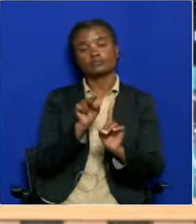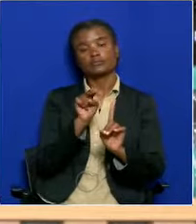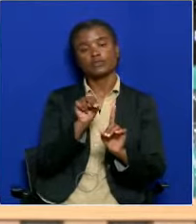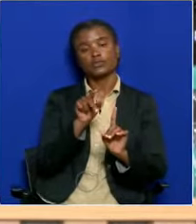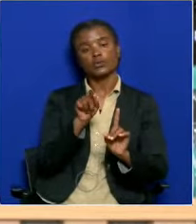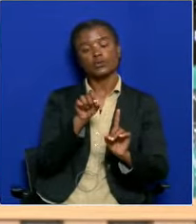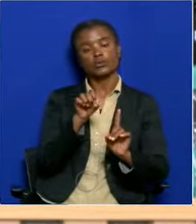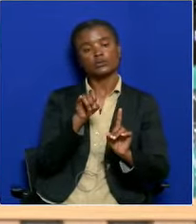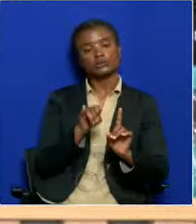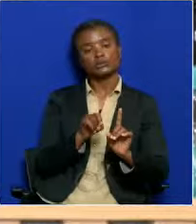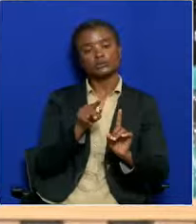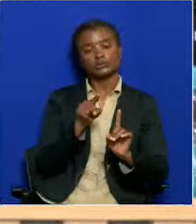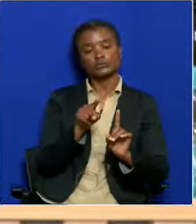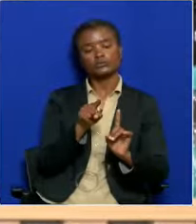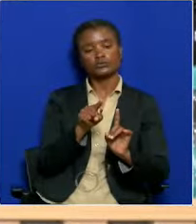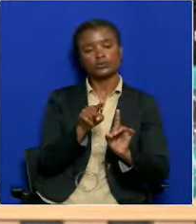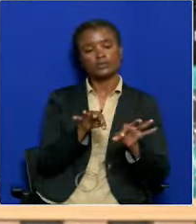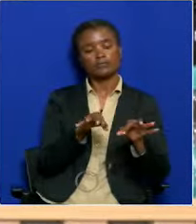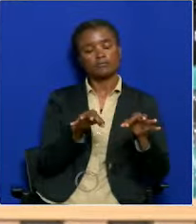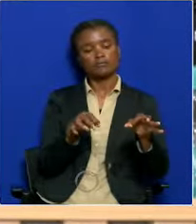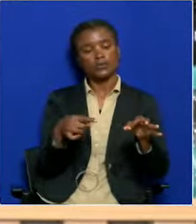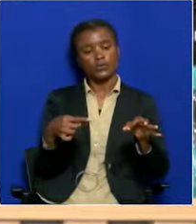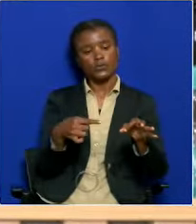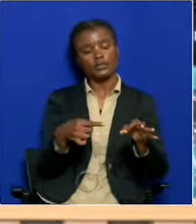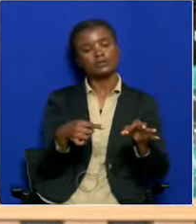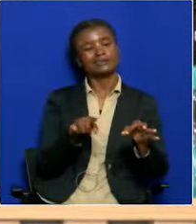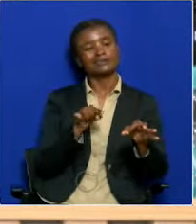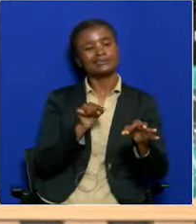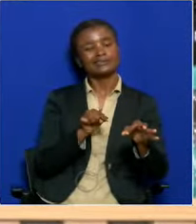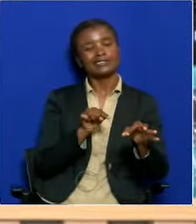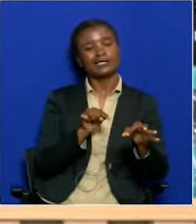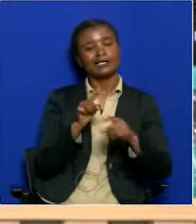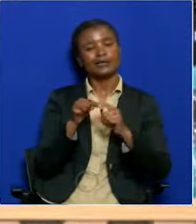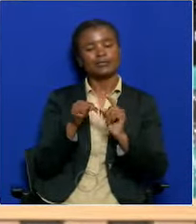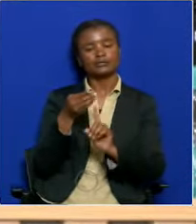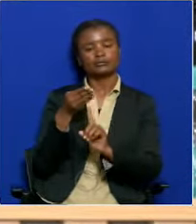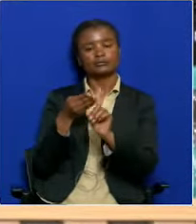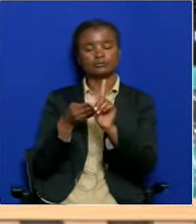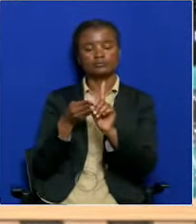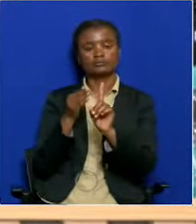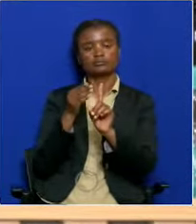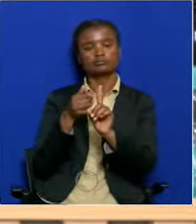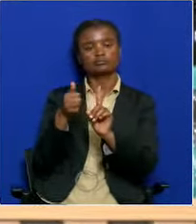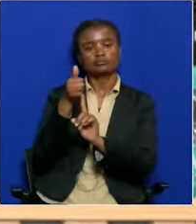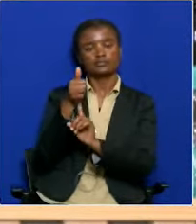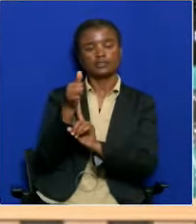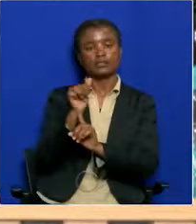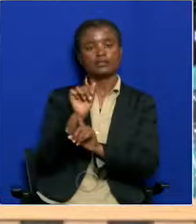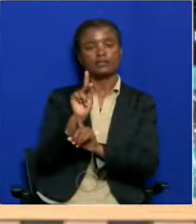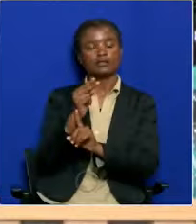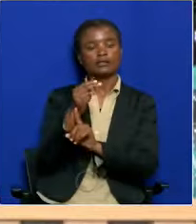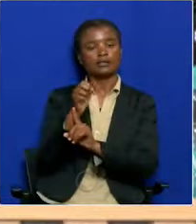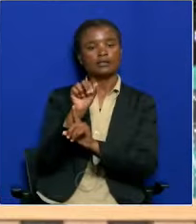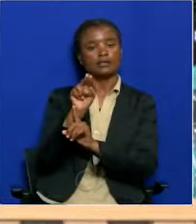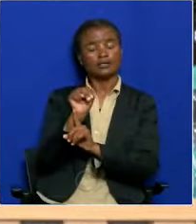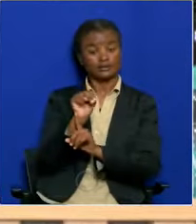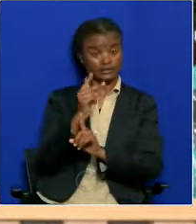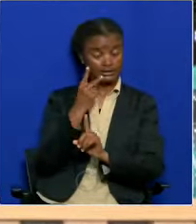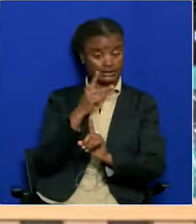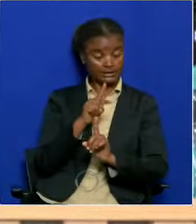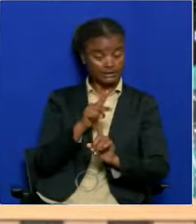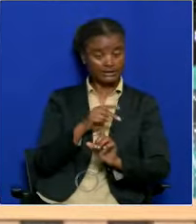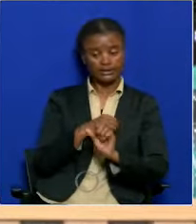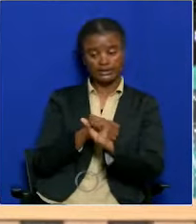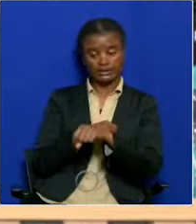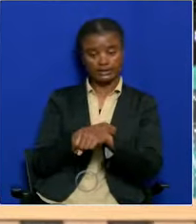to General Khan. Can you see that? Yes. It was related to